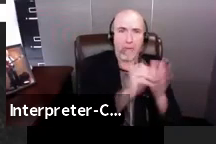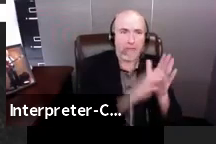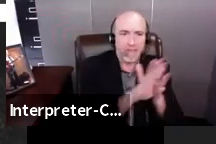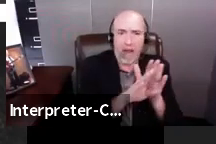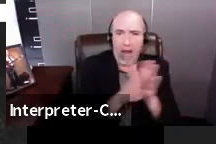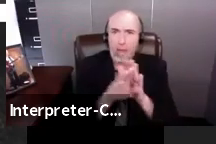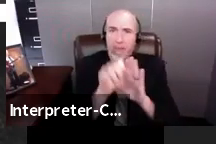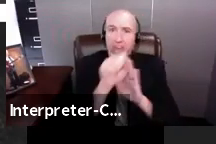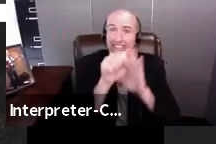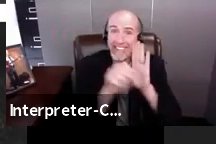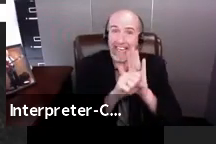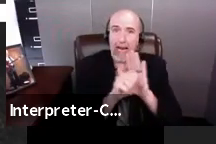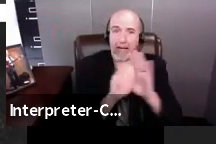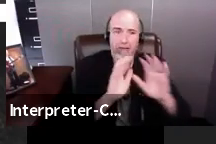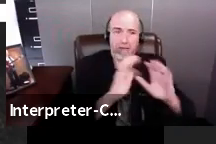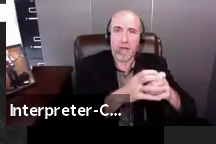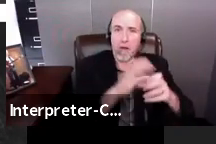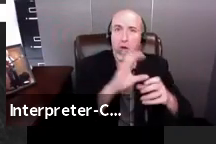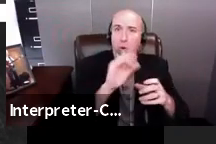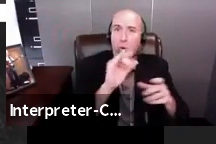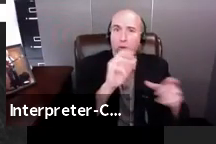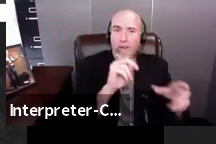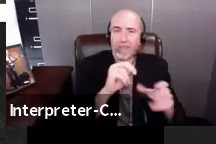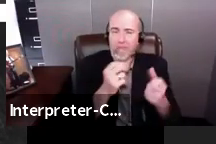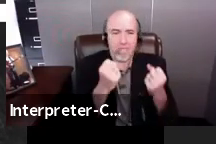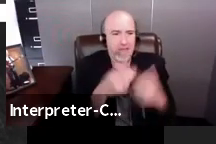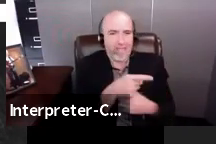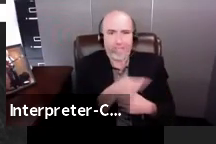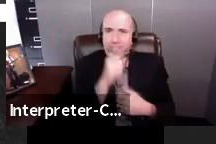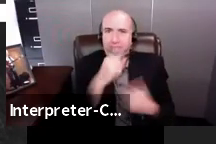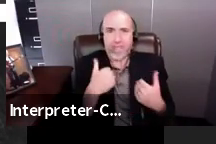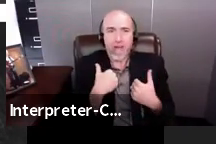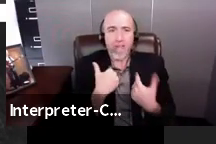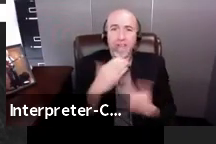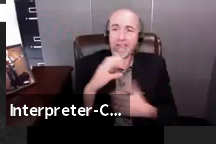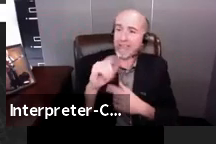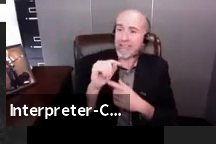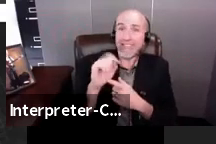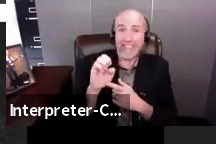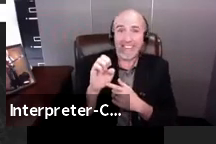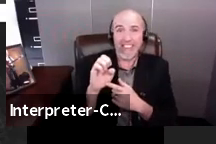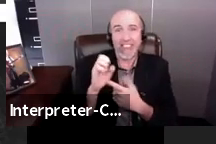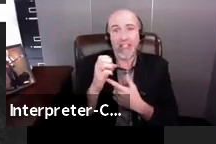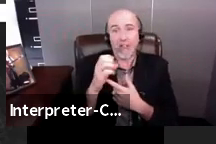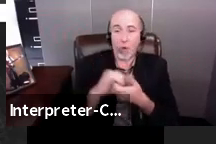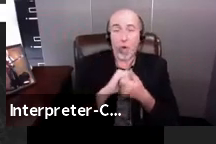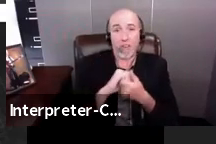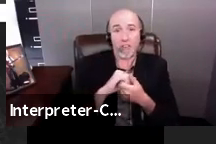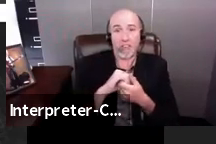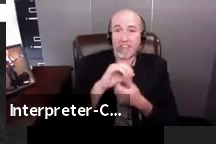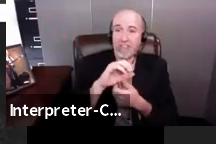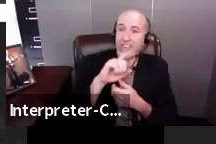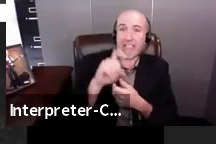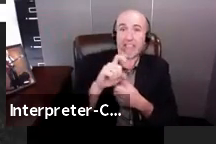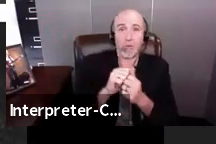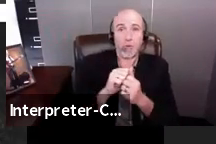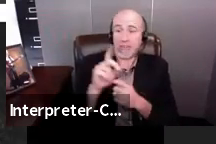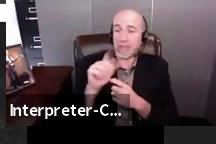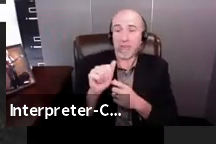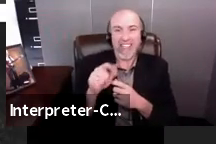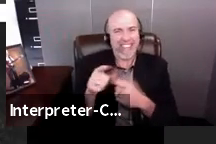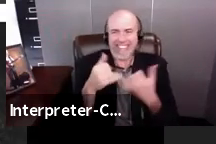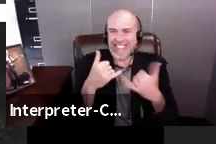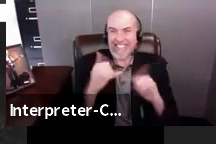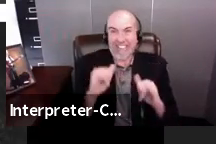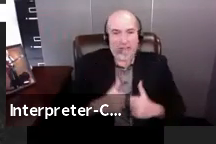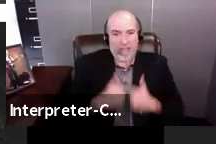don't exist any longer. CTD, the Coalition of Texans with Disabilities, is one of the few that still survive, and